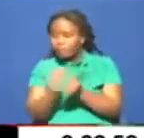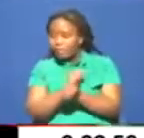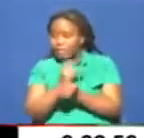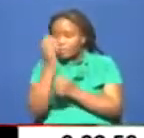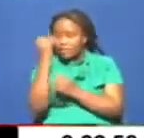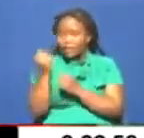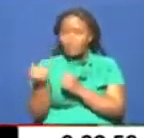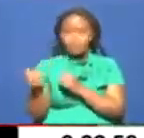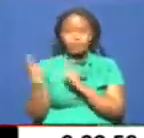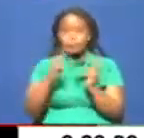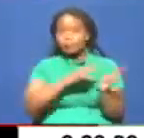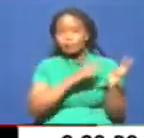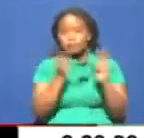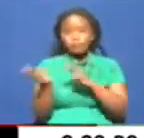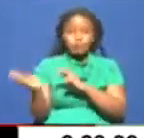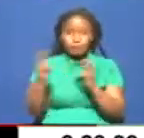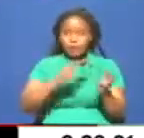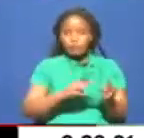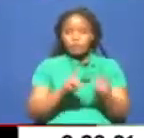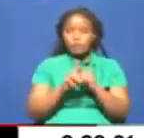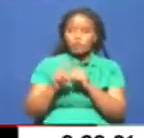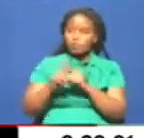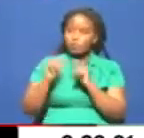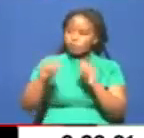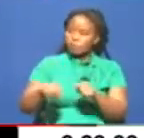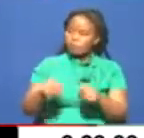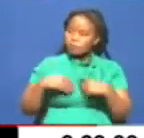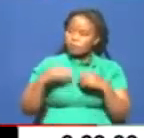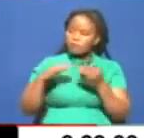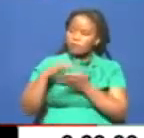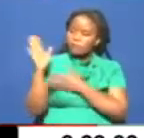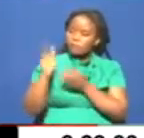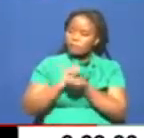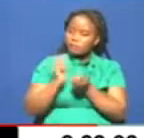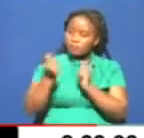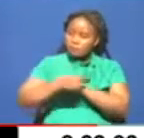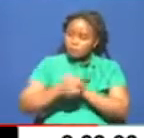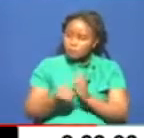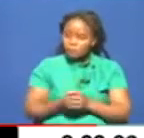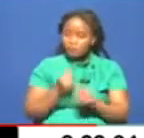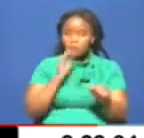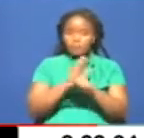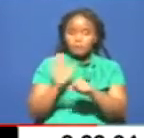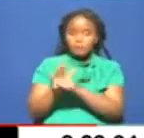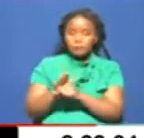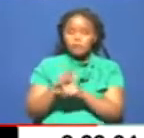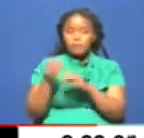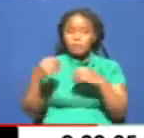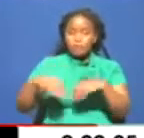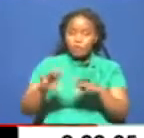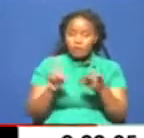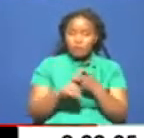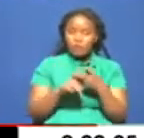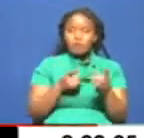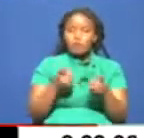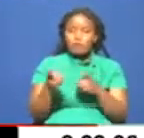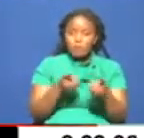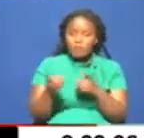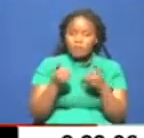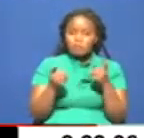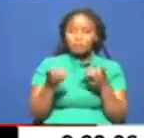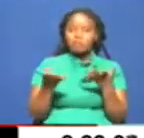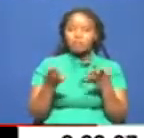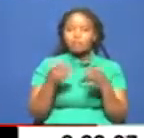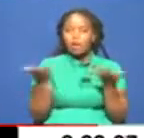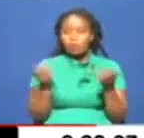help them get compensation. He further says the new technology will assess losses, monitor management practices, and